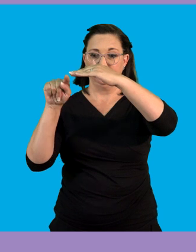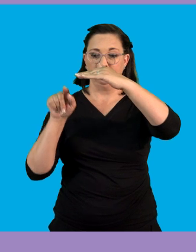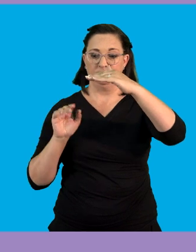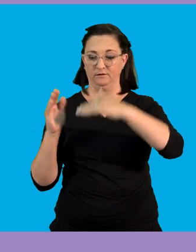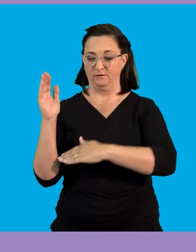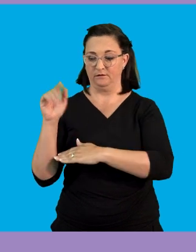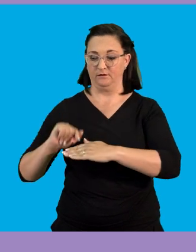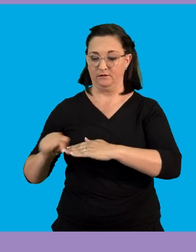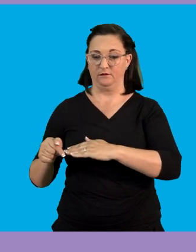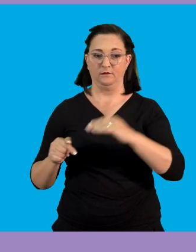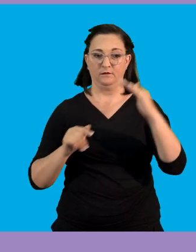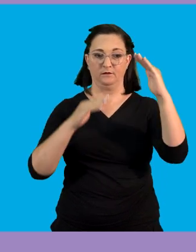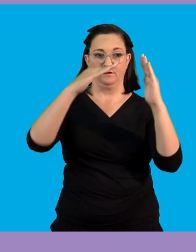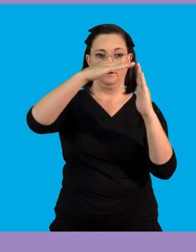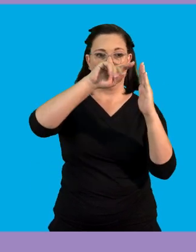quadrilateral,